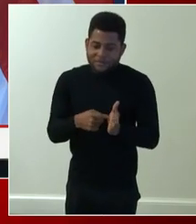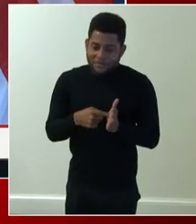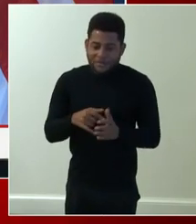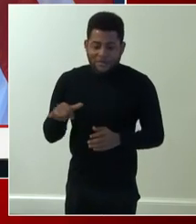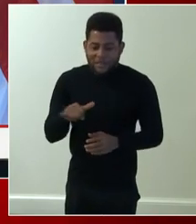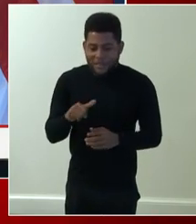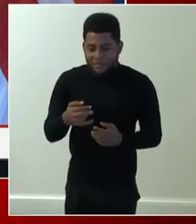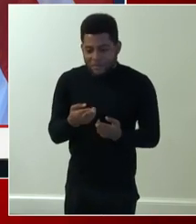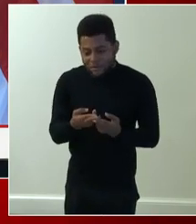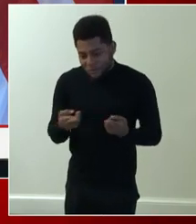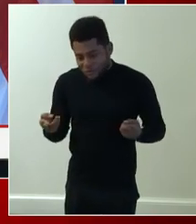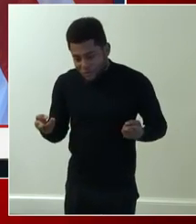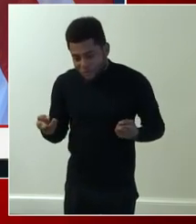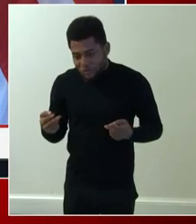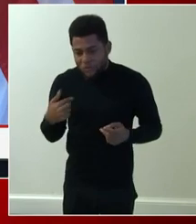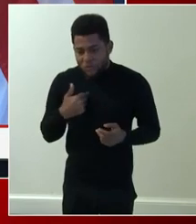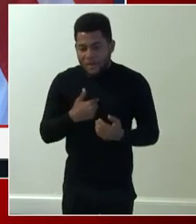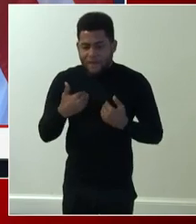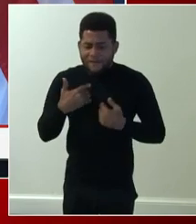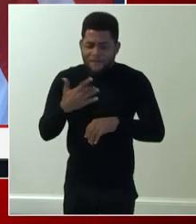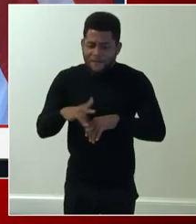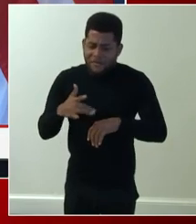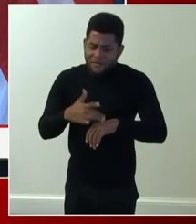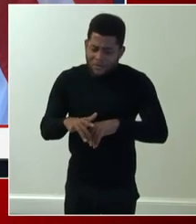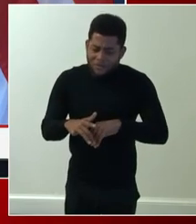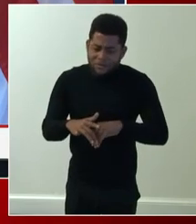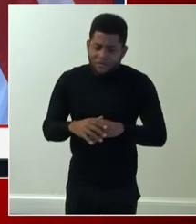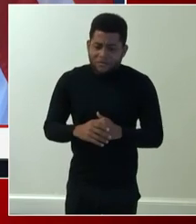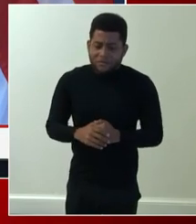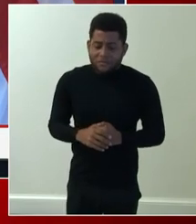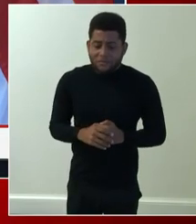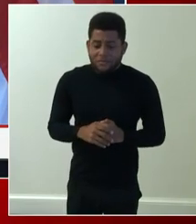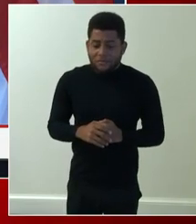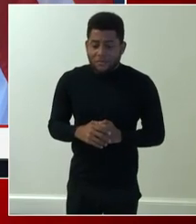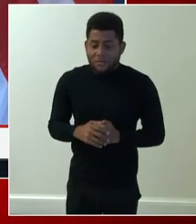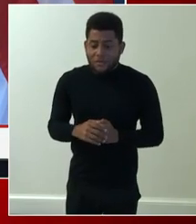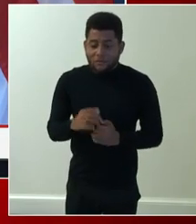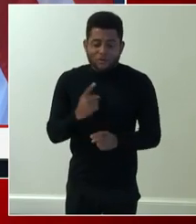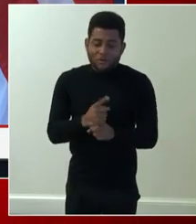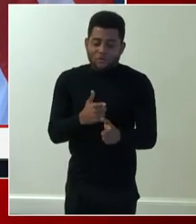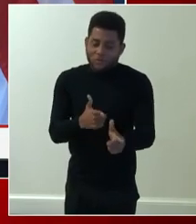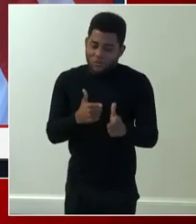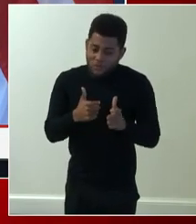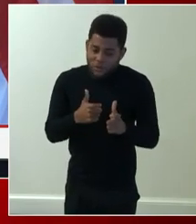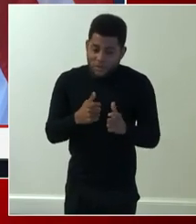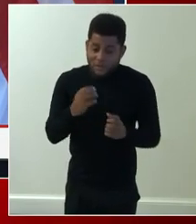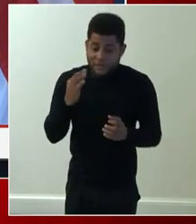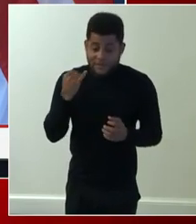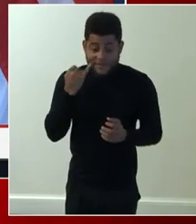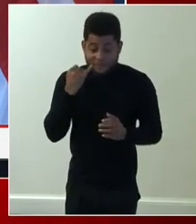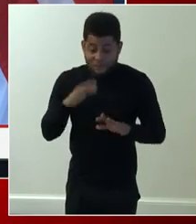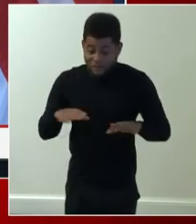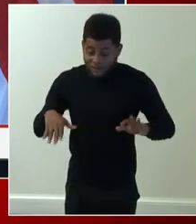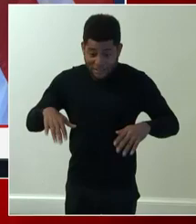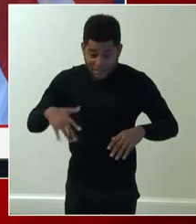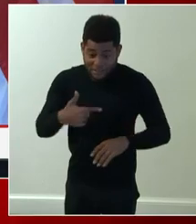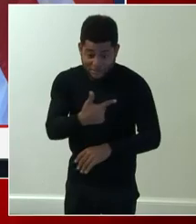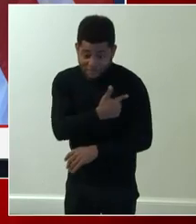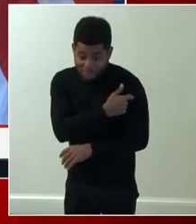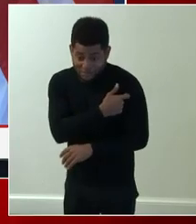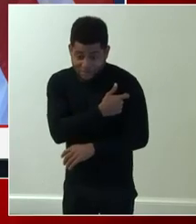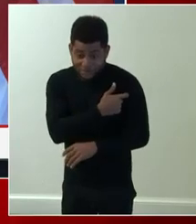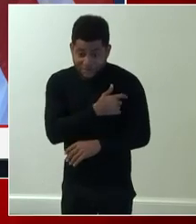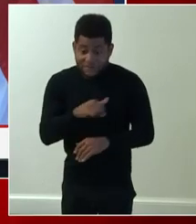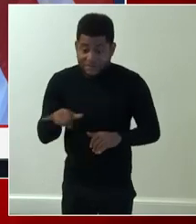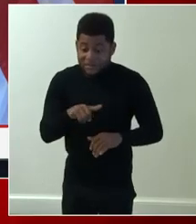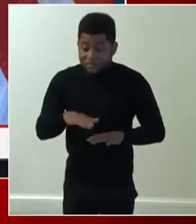resource avenues to get your booster and to get it right away. If your children haven't been vaccinated, children 5